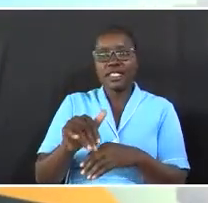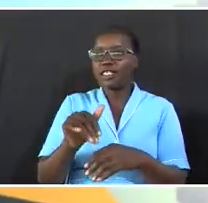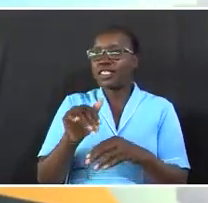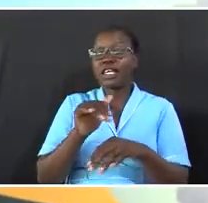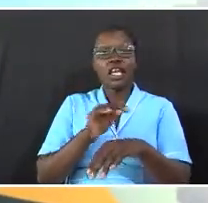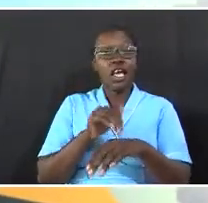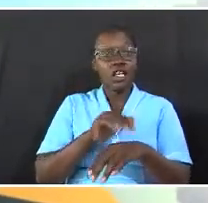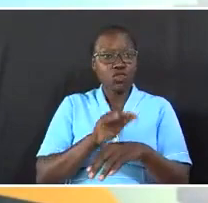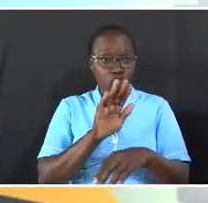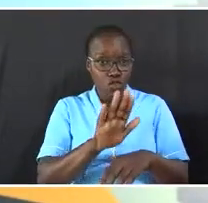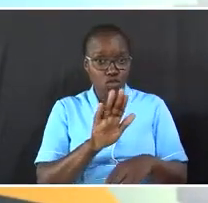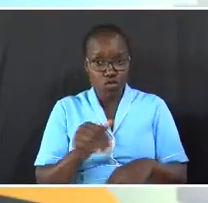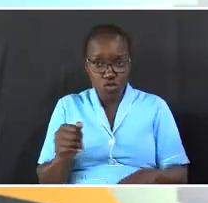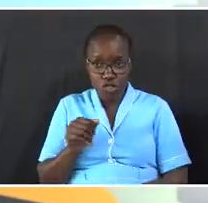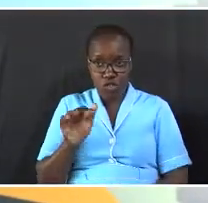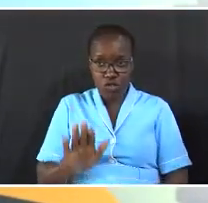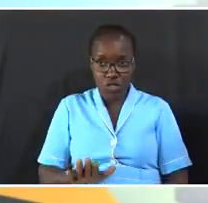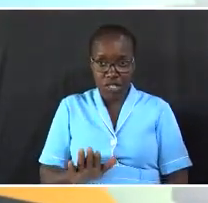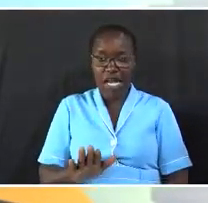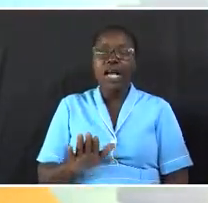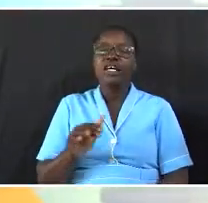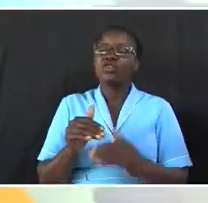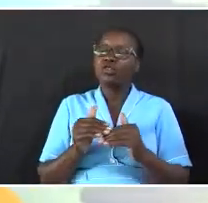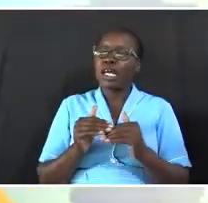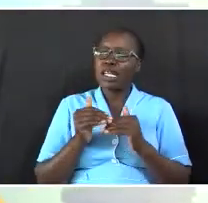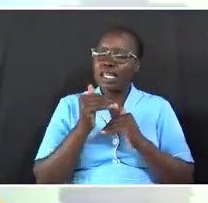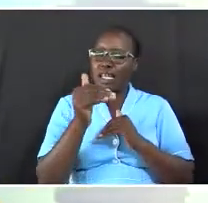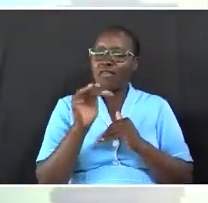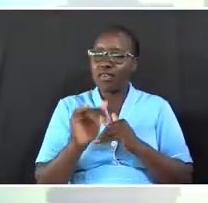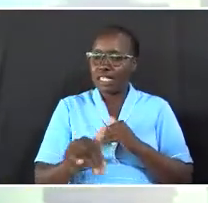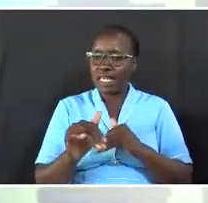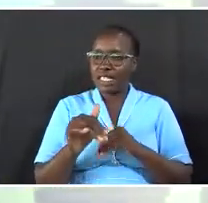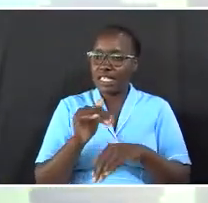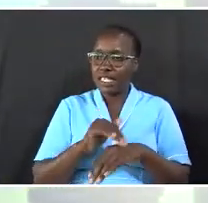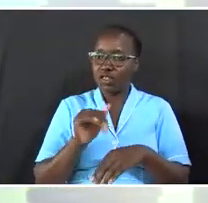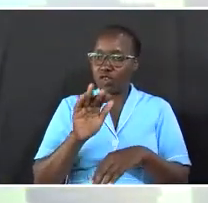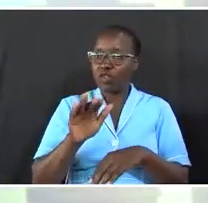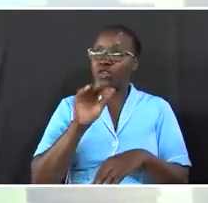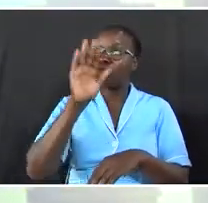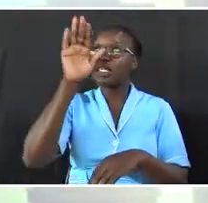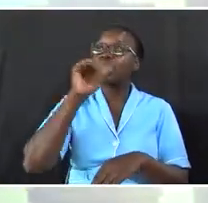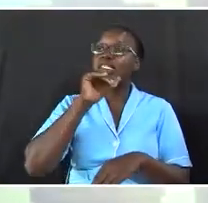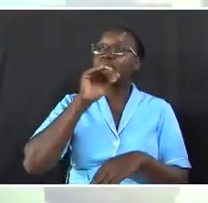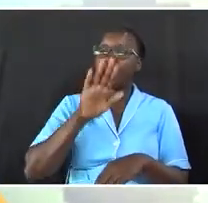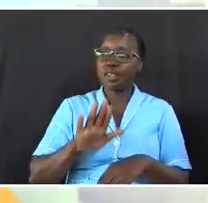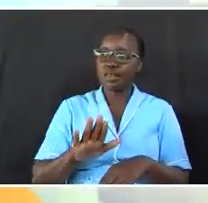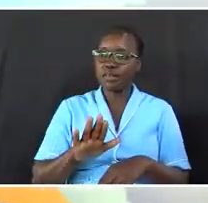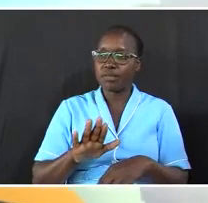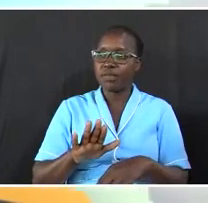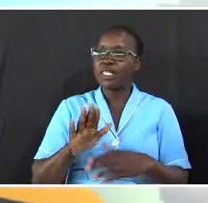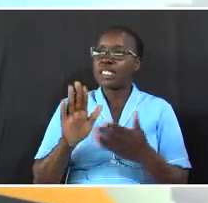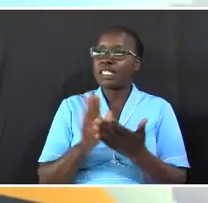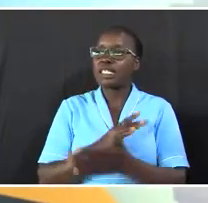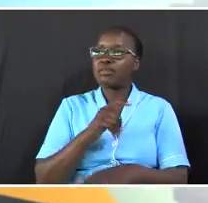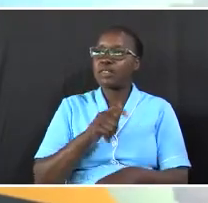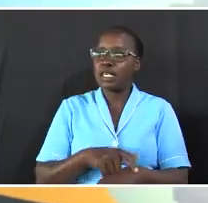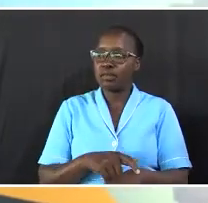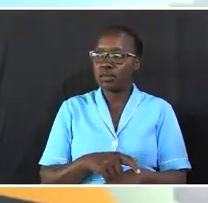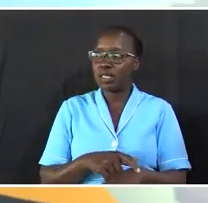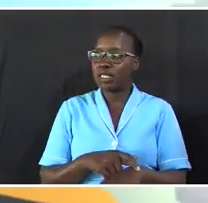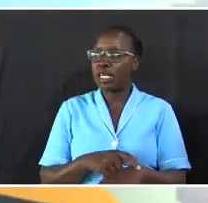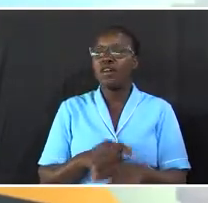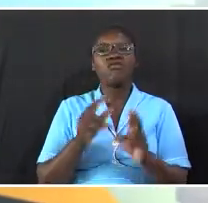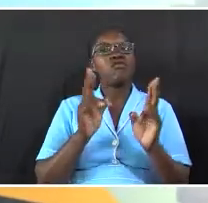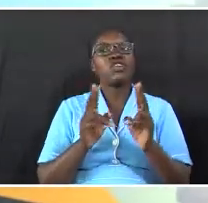has called you his daughter. To an extent that he has called you who? His son. And sometimes it's